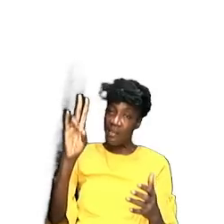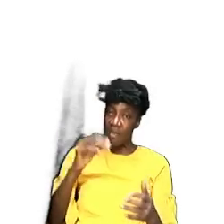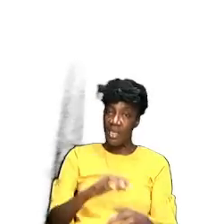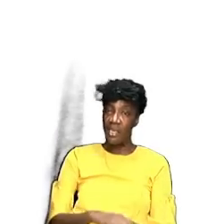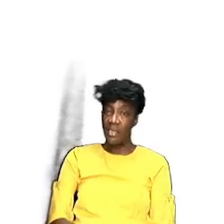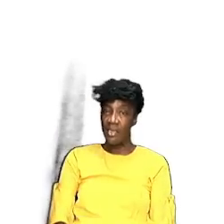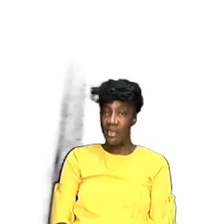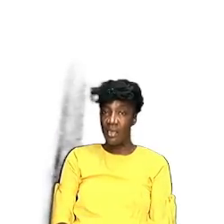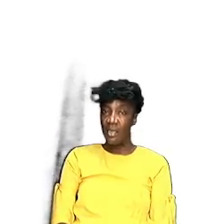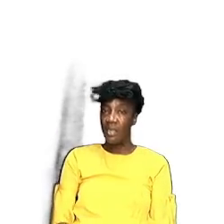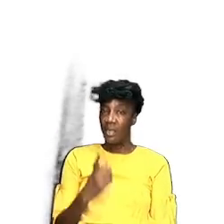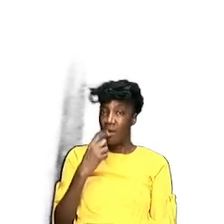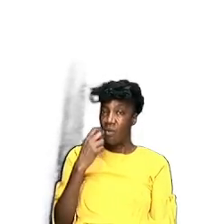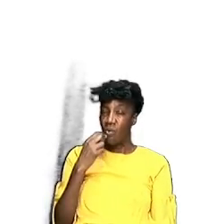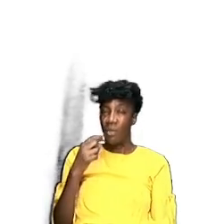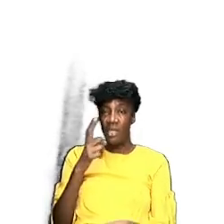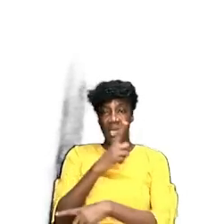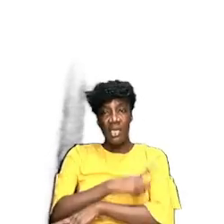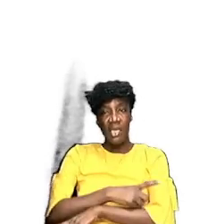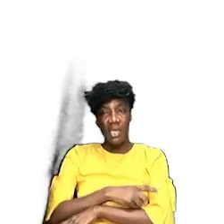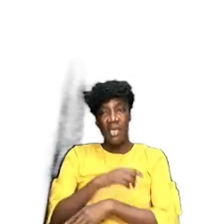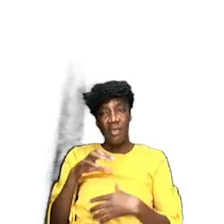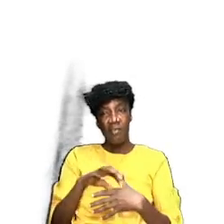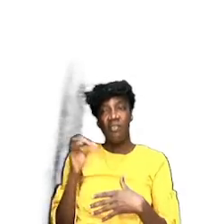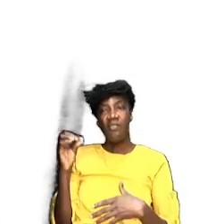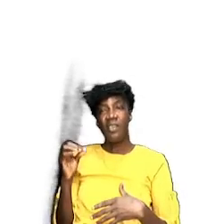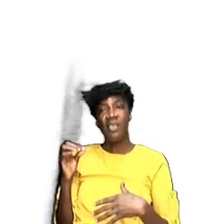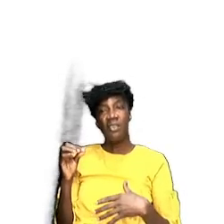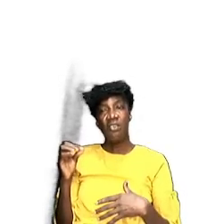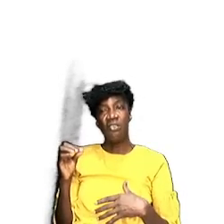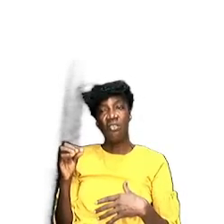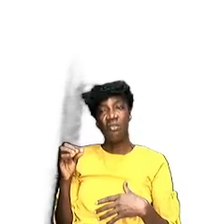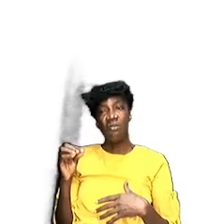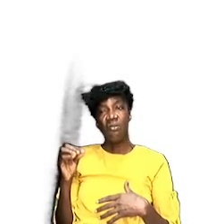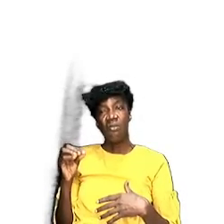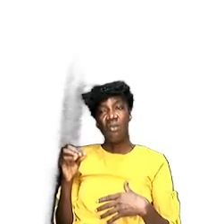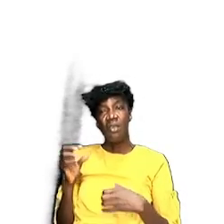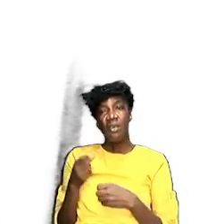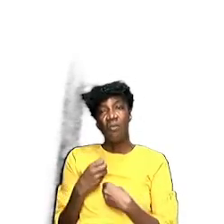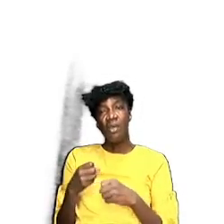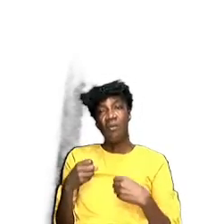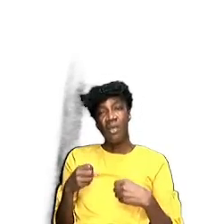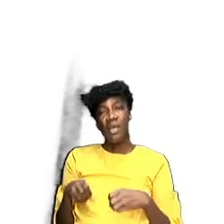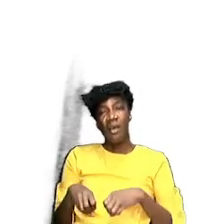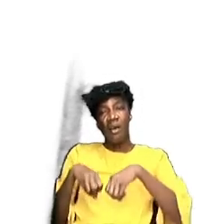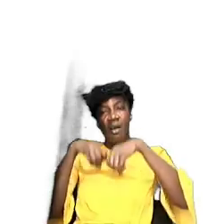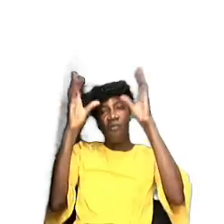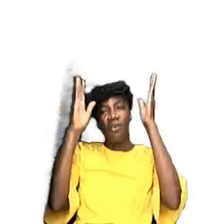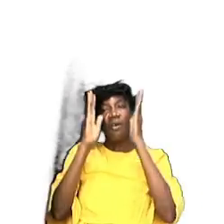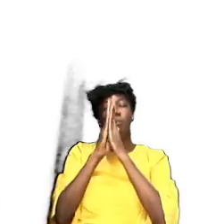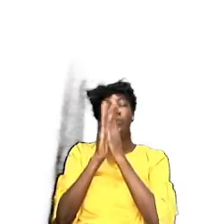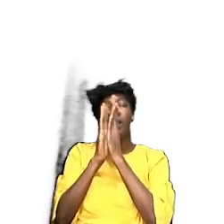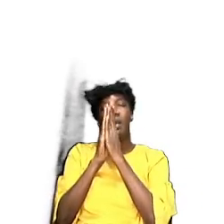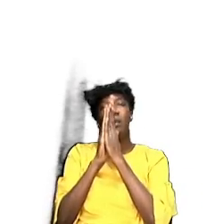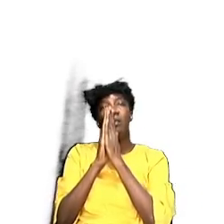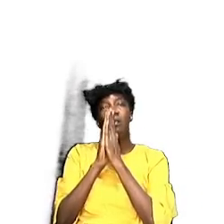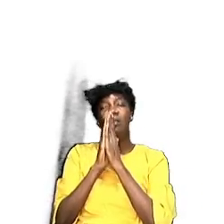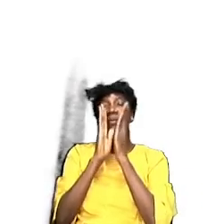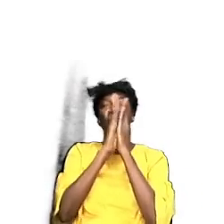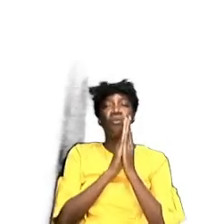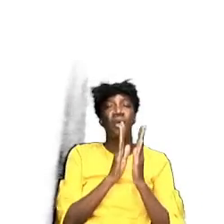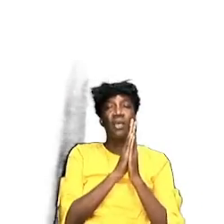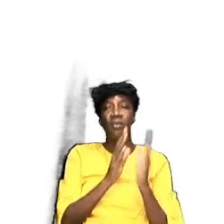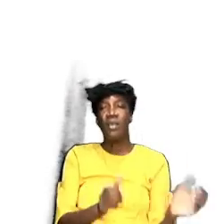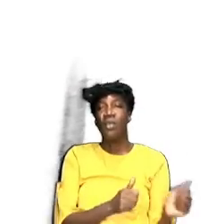here, who in the days of his flesh, he said, when we had offered up prayers and supplication with